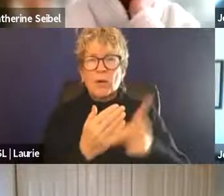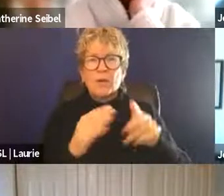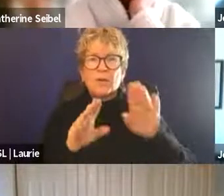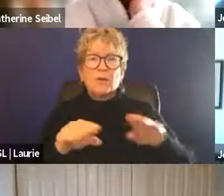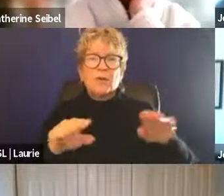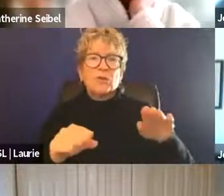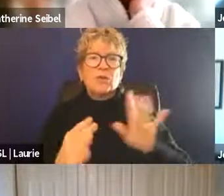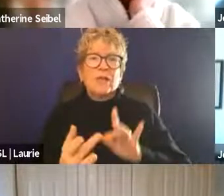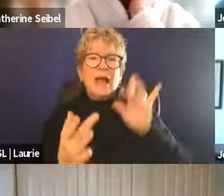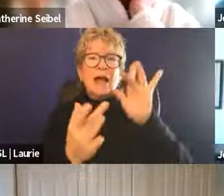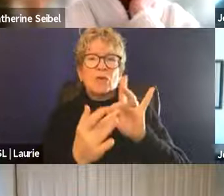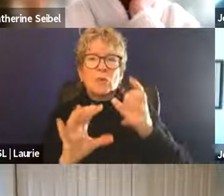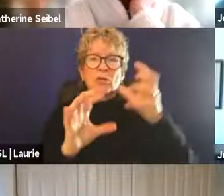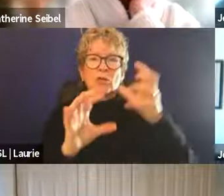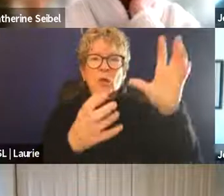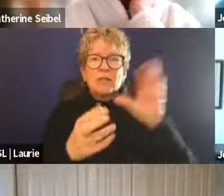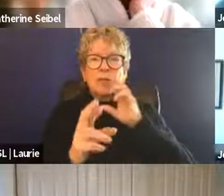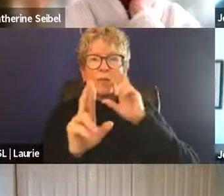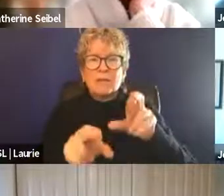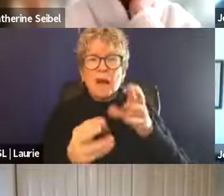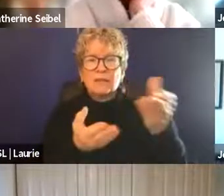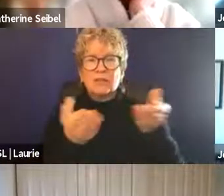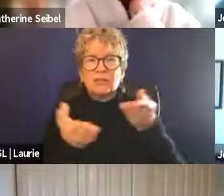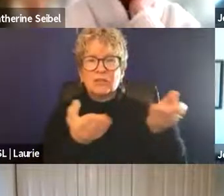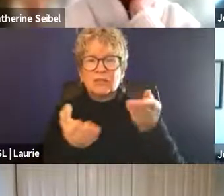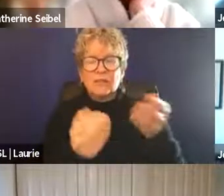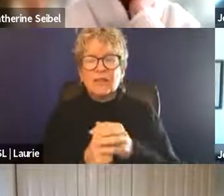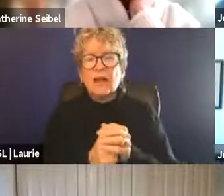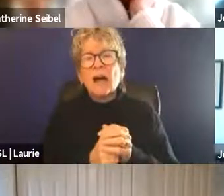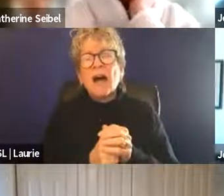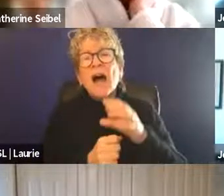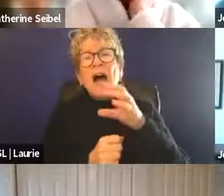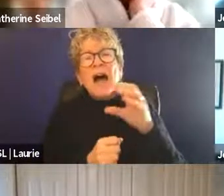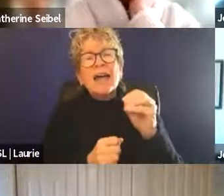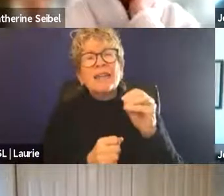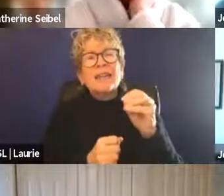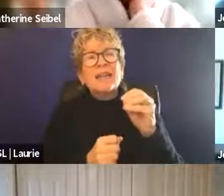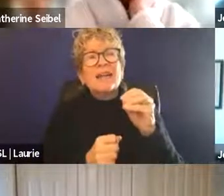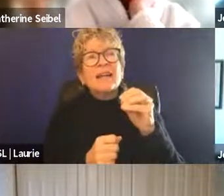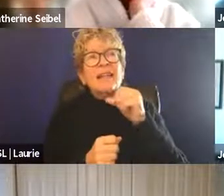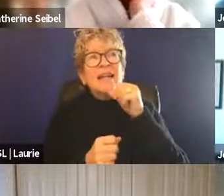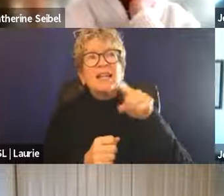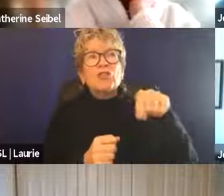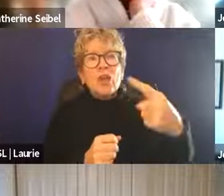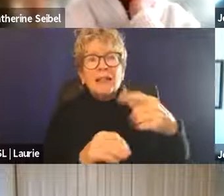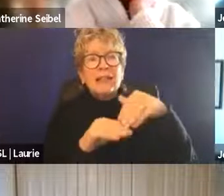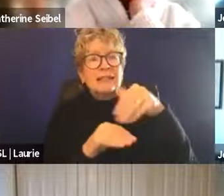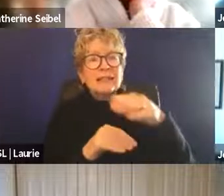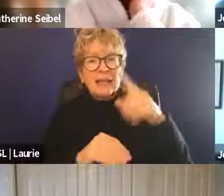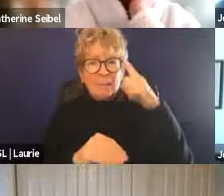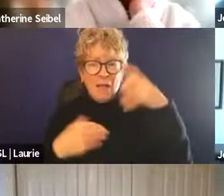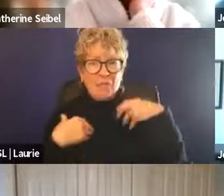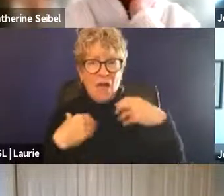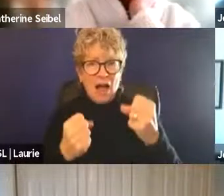Outreach Response Service, came into being. And they didn't just send a mental health specialist out, they sent a family